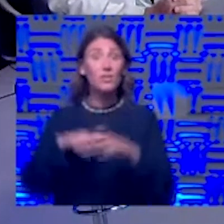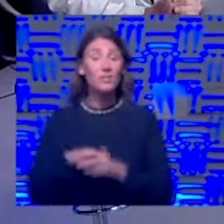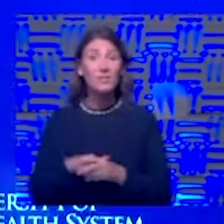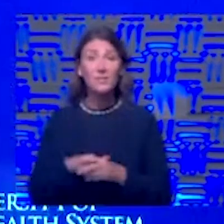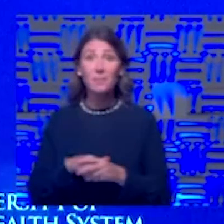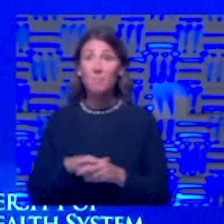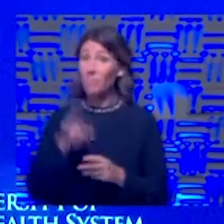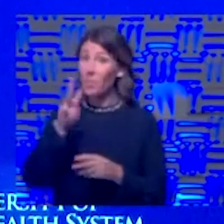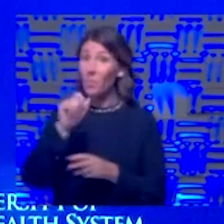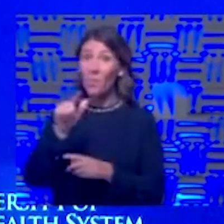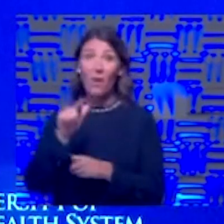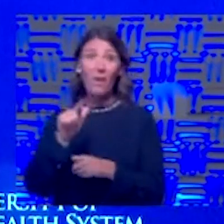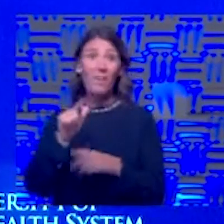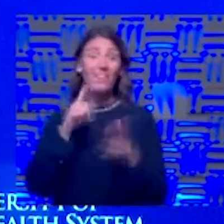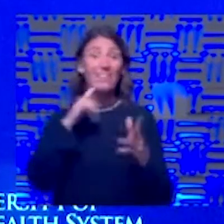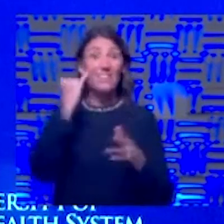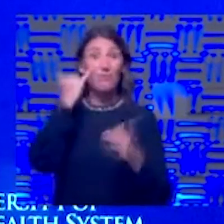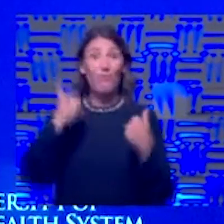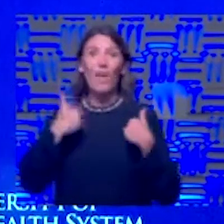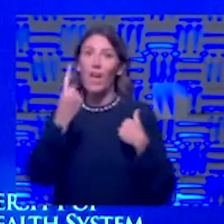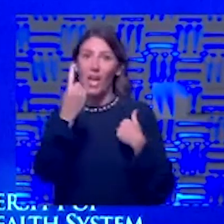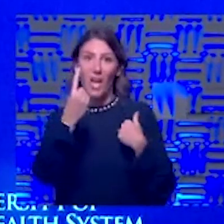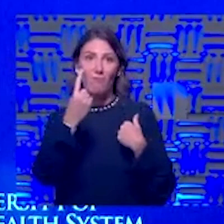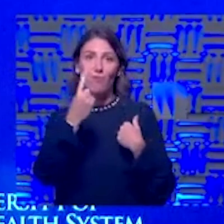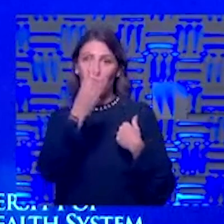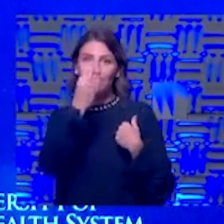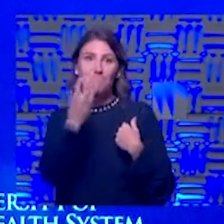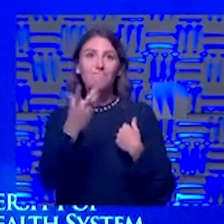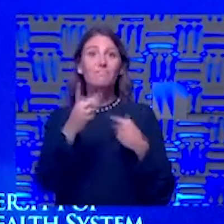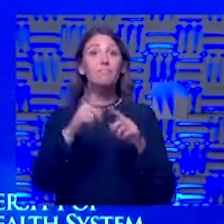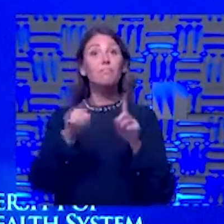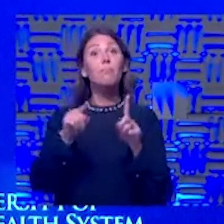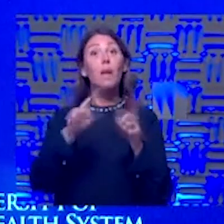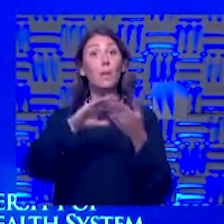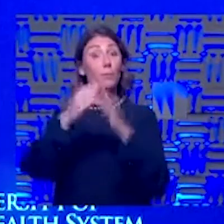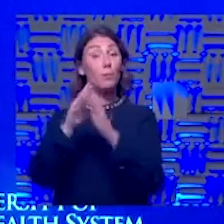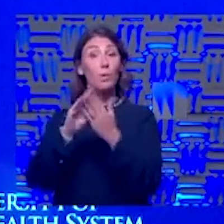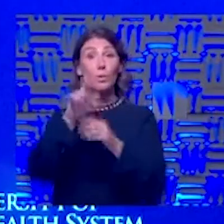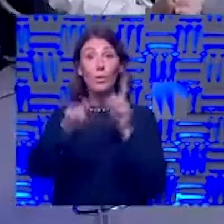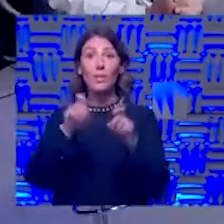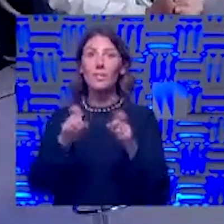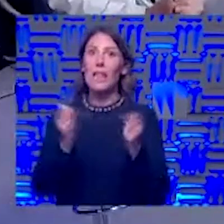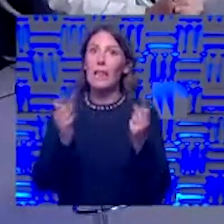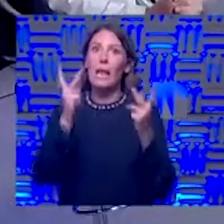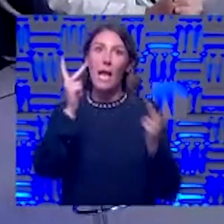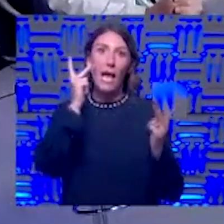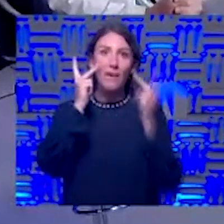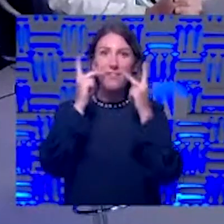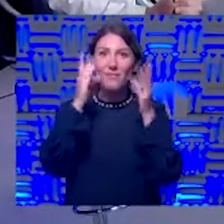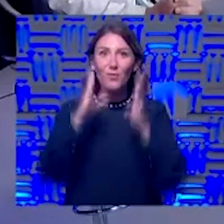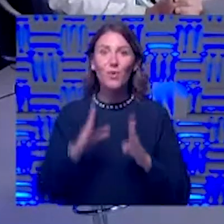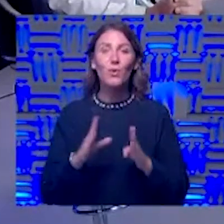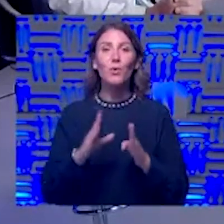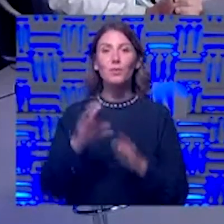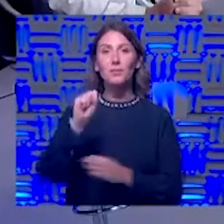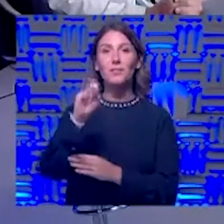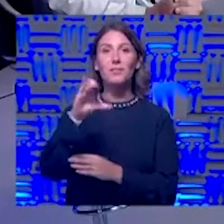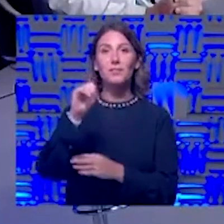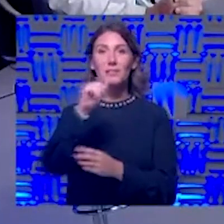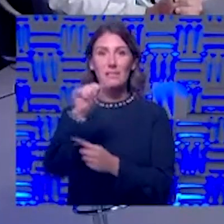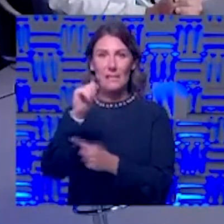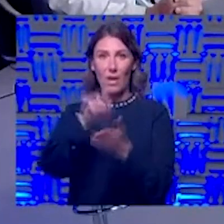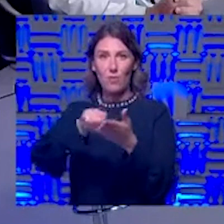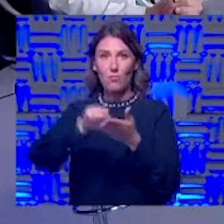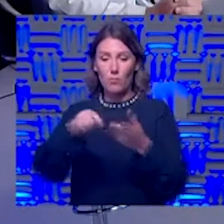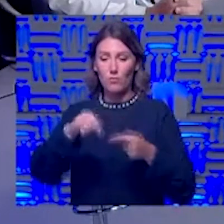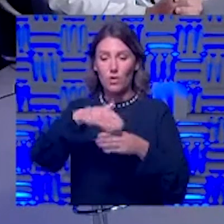Well, all right, jump in if you've got one, but let's get to some viewer questions. Jill, do you have a good one? We have lots of viewer I questions. bet. Scott wrote in actually over the